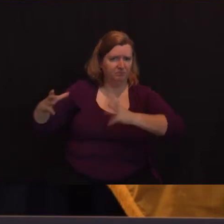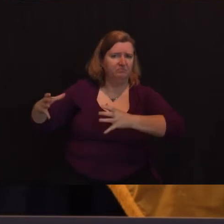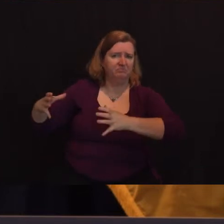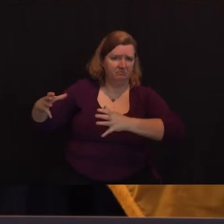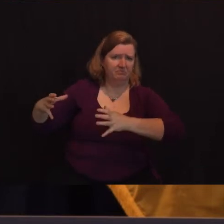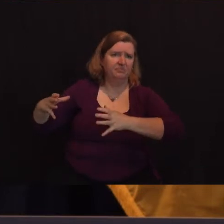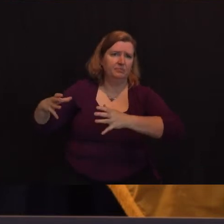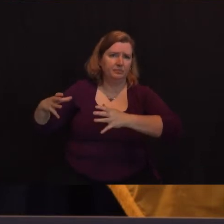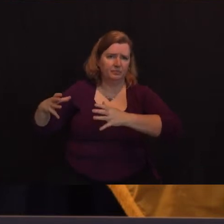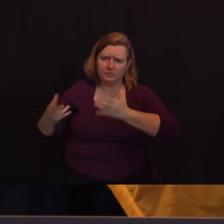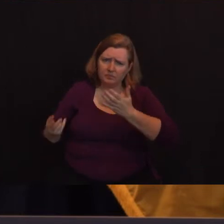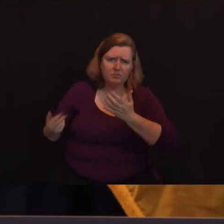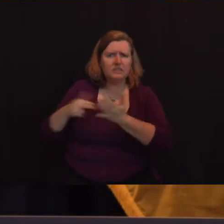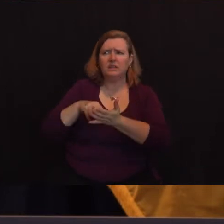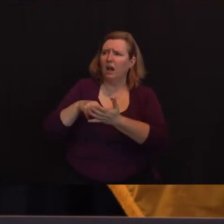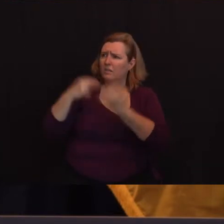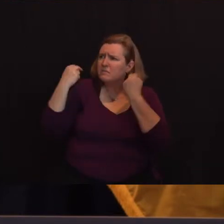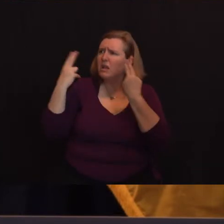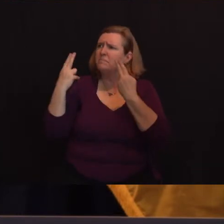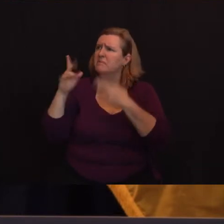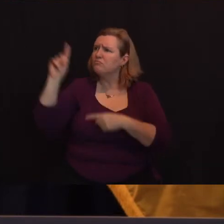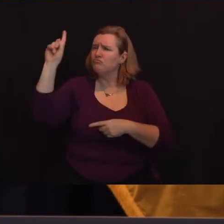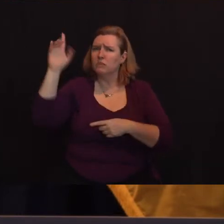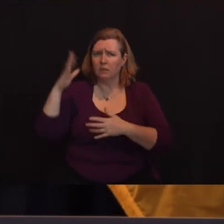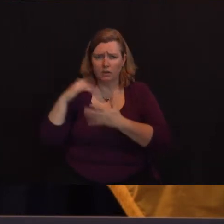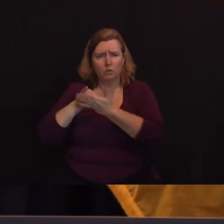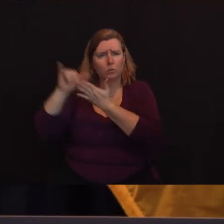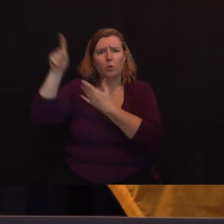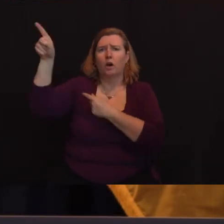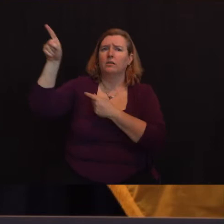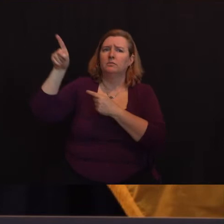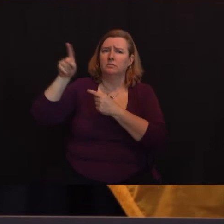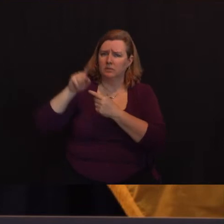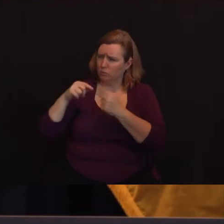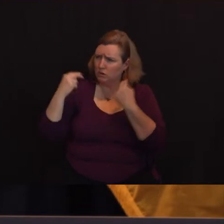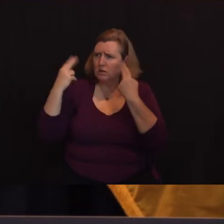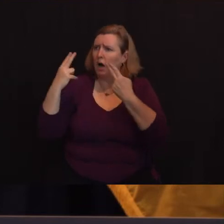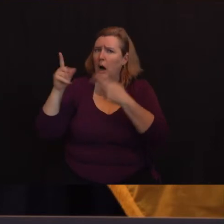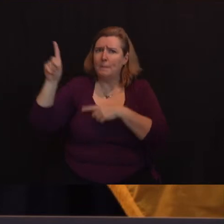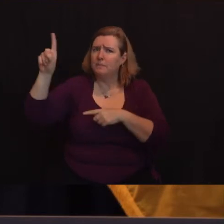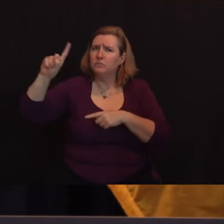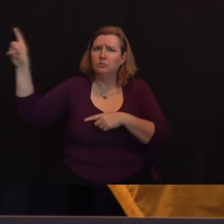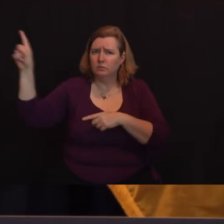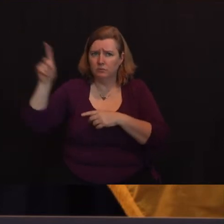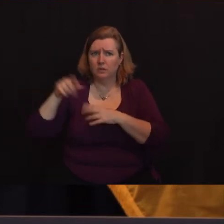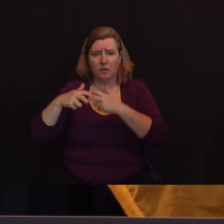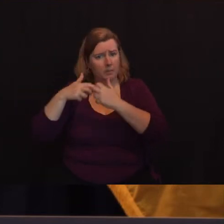and we're going to continue to do that until we get a resolution here that is fair.